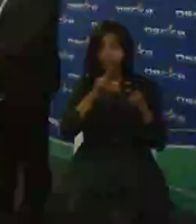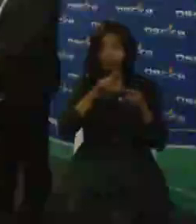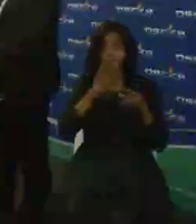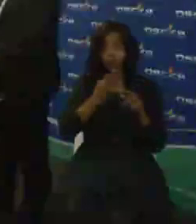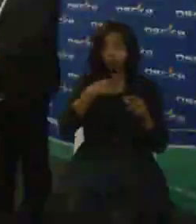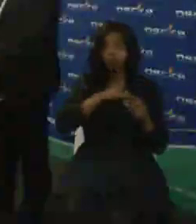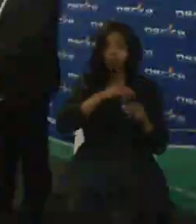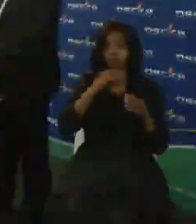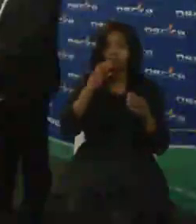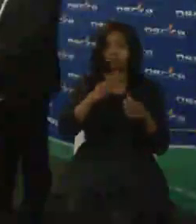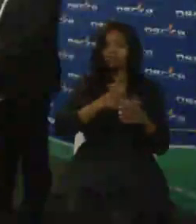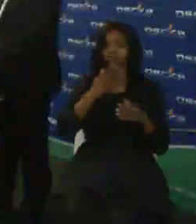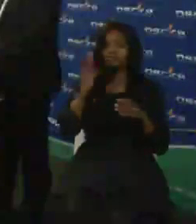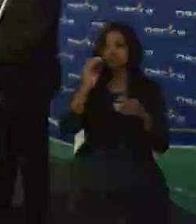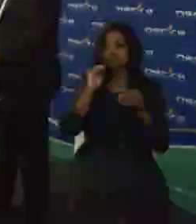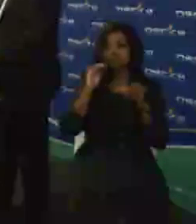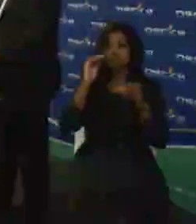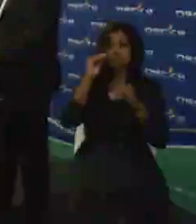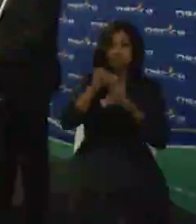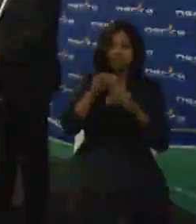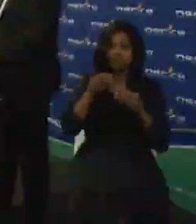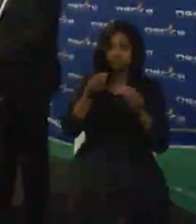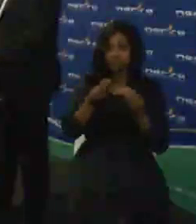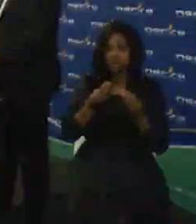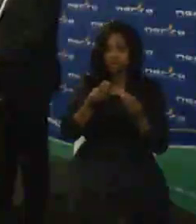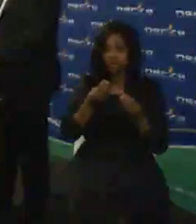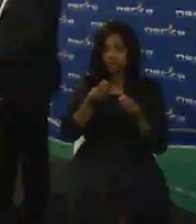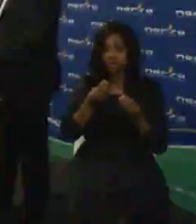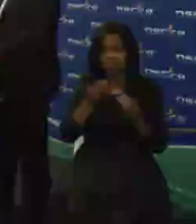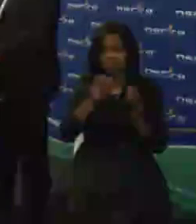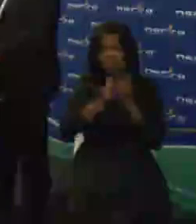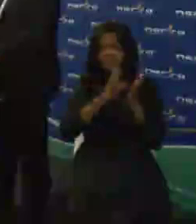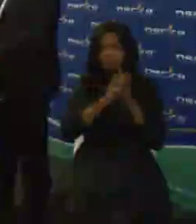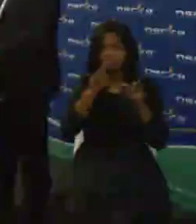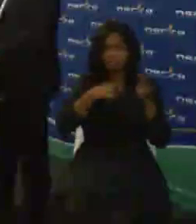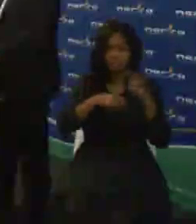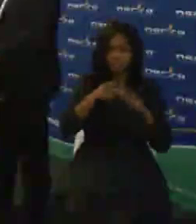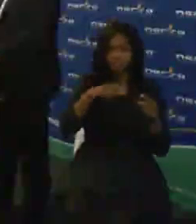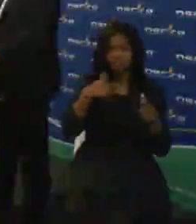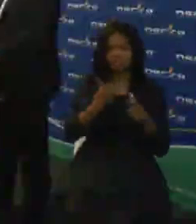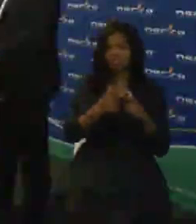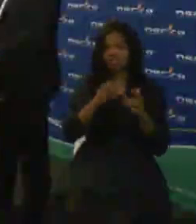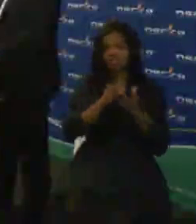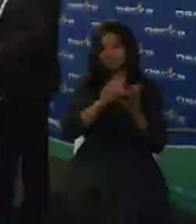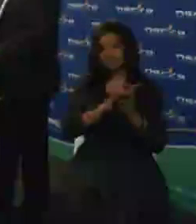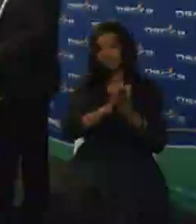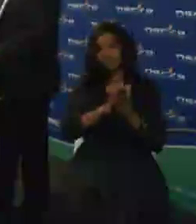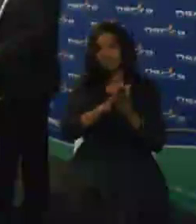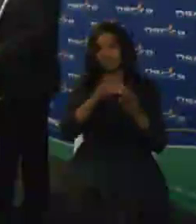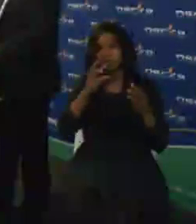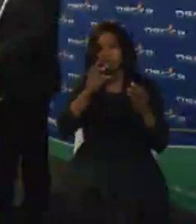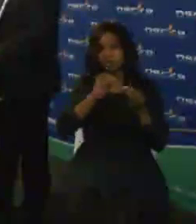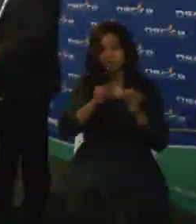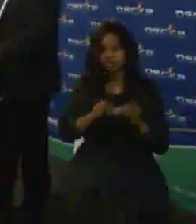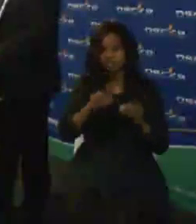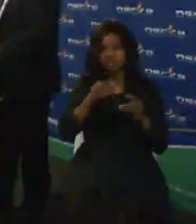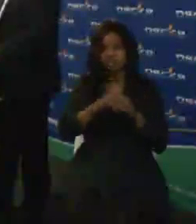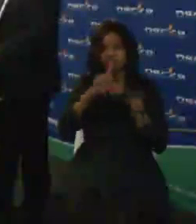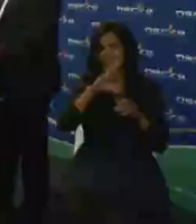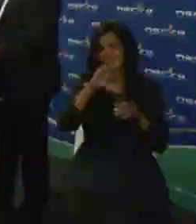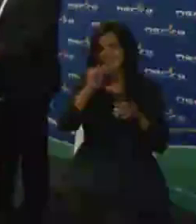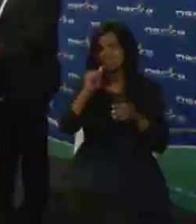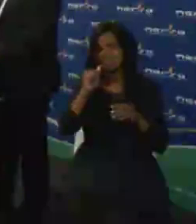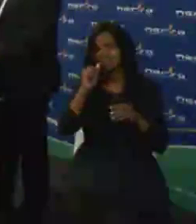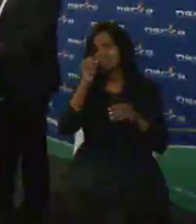to overstate sales and therefore recover it through an RCA mechanism in the